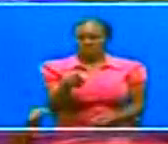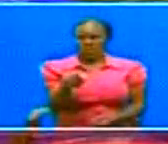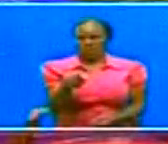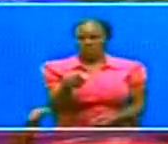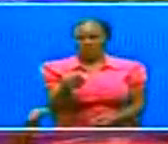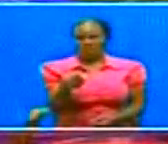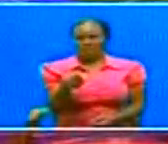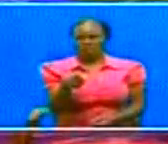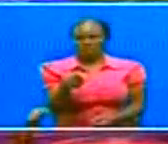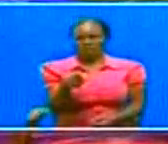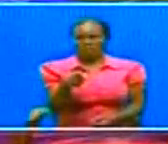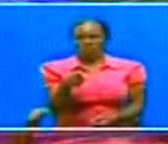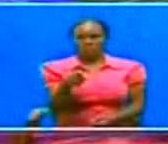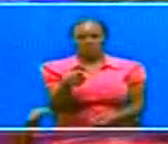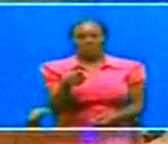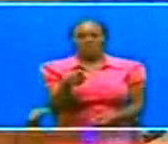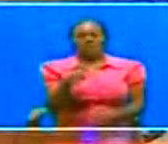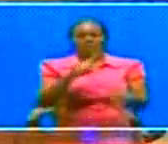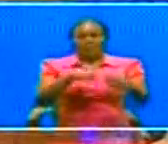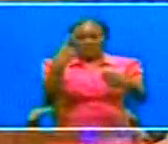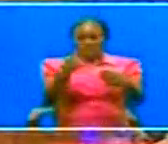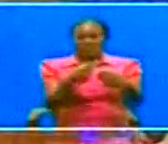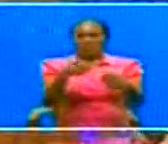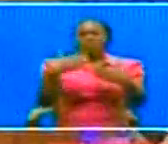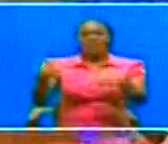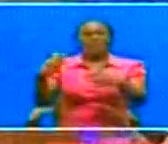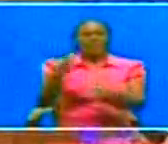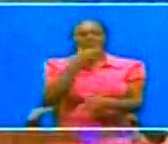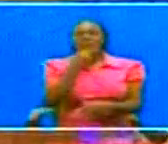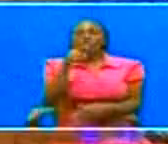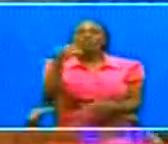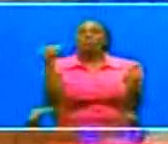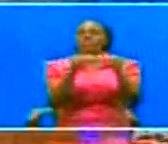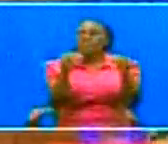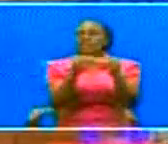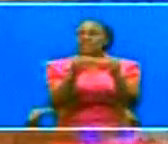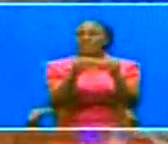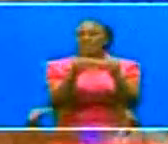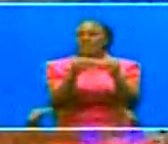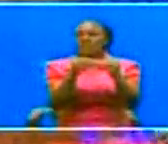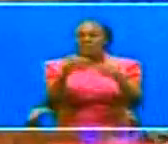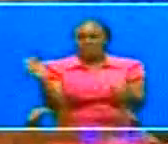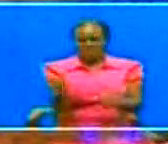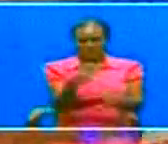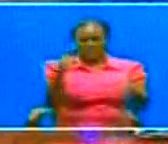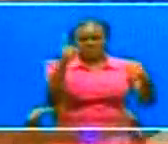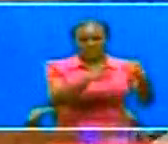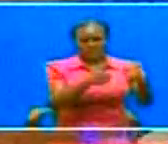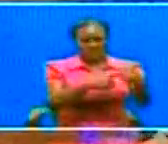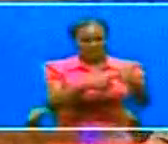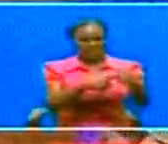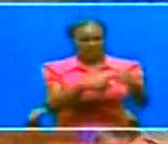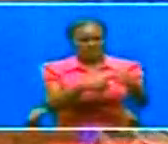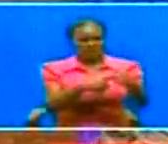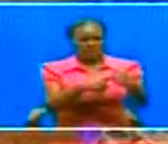I did. And? And I... Had you left the guy you had met after you ran away? Oh, that didn't even last 6 months. But at least, you